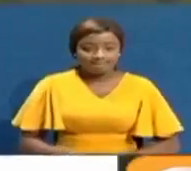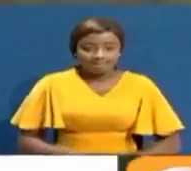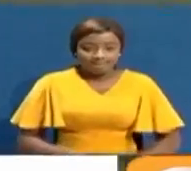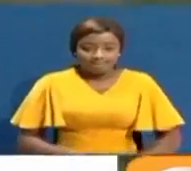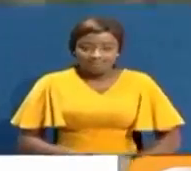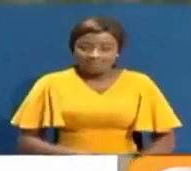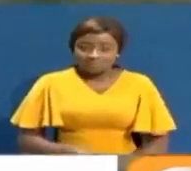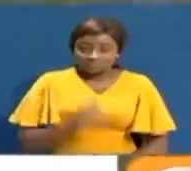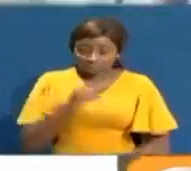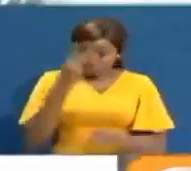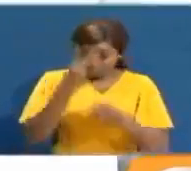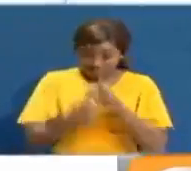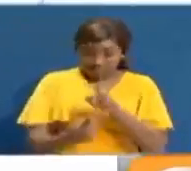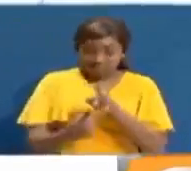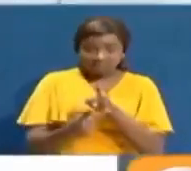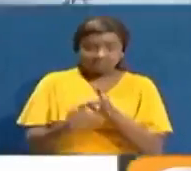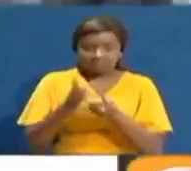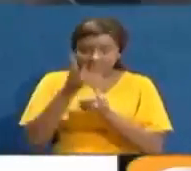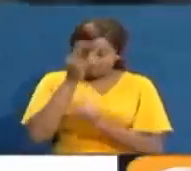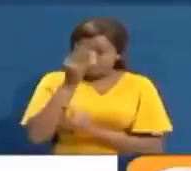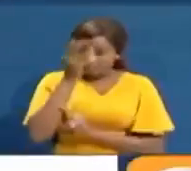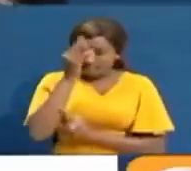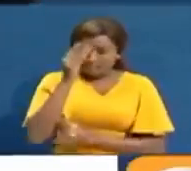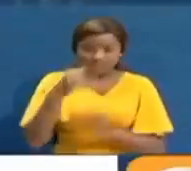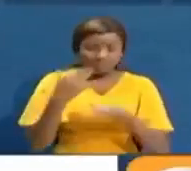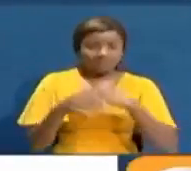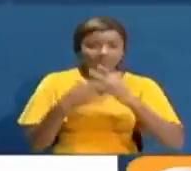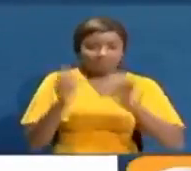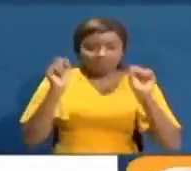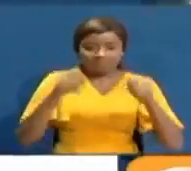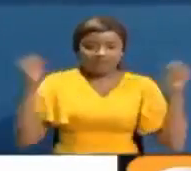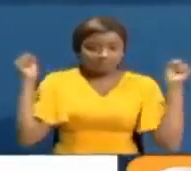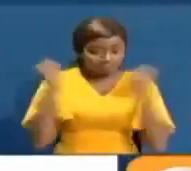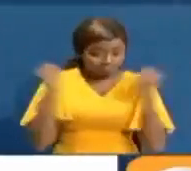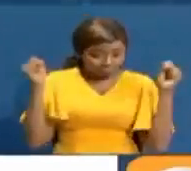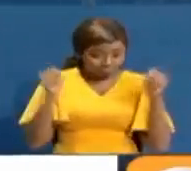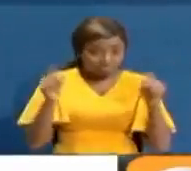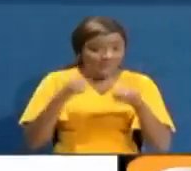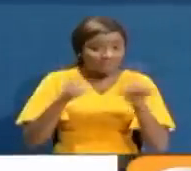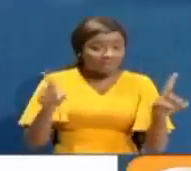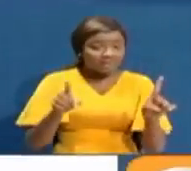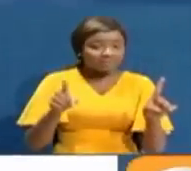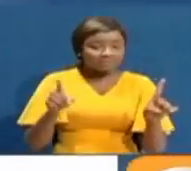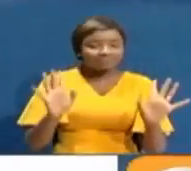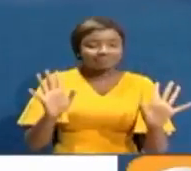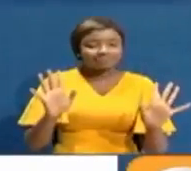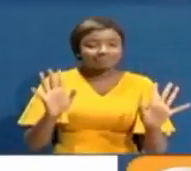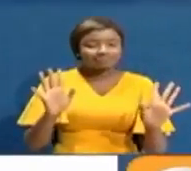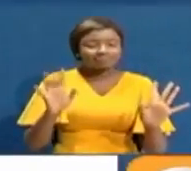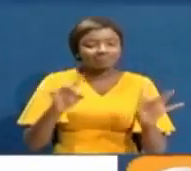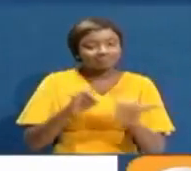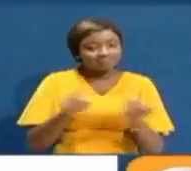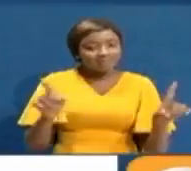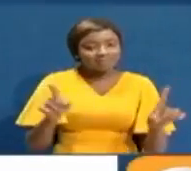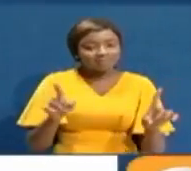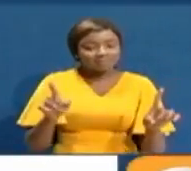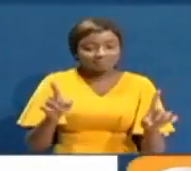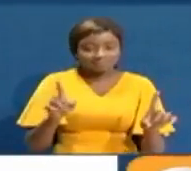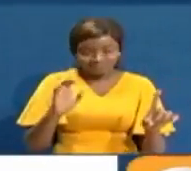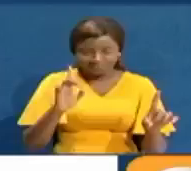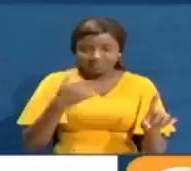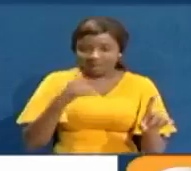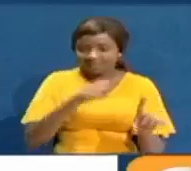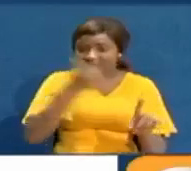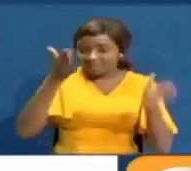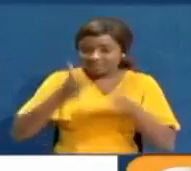Kibet spent almost 2 years training and would only be allowed to be airborne while attached to an experienced paraglider. This is called tandem